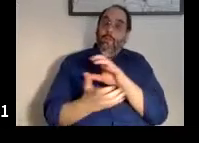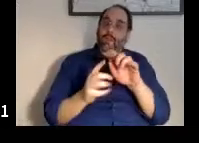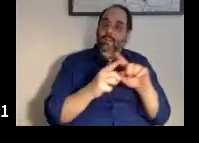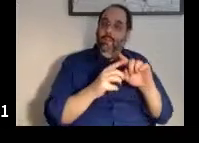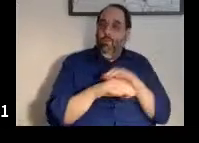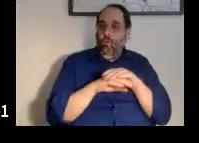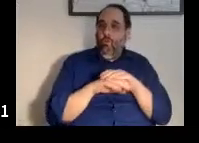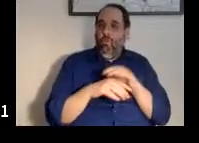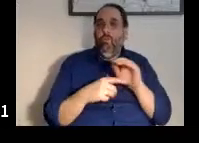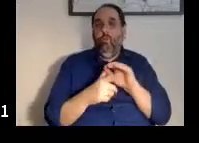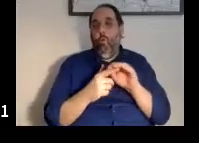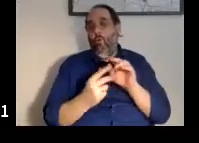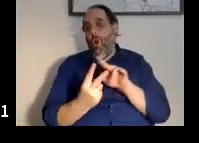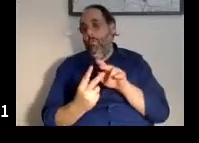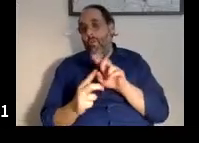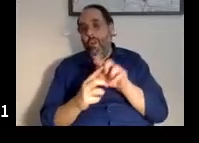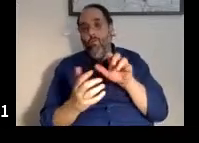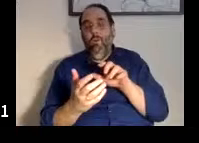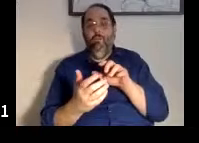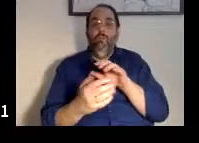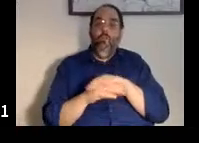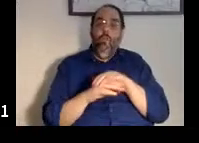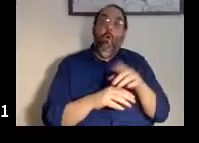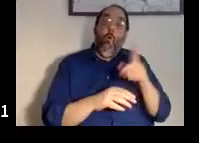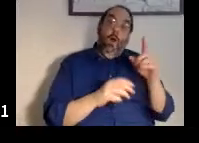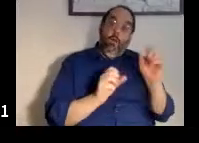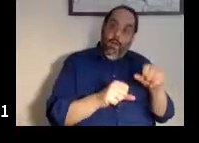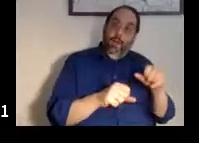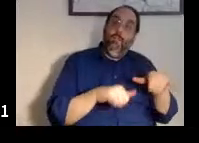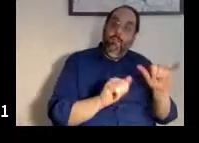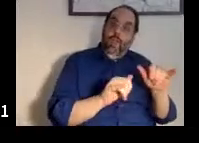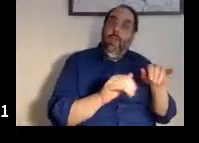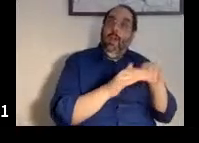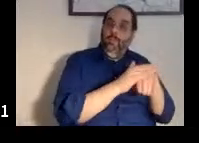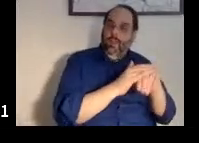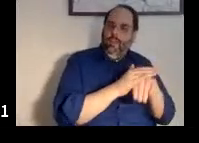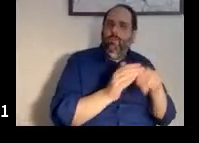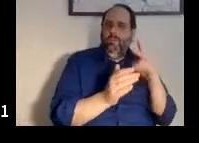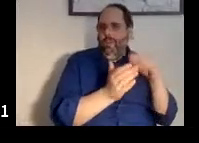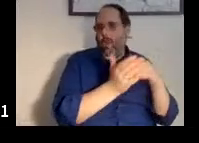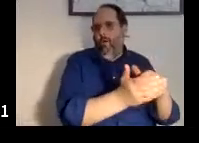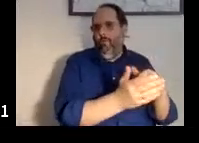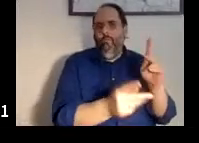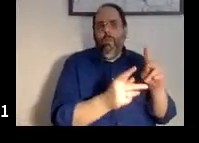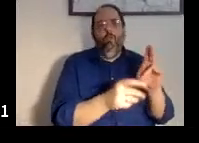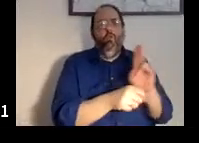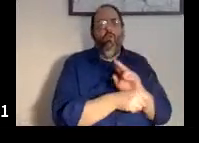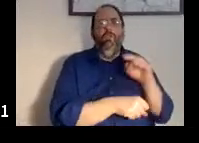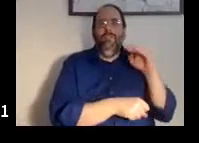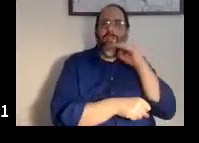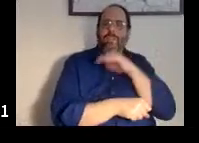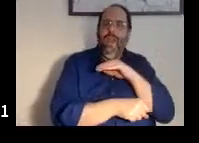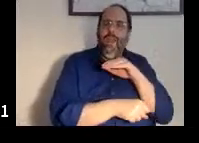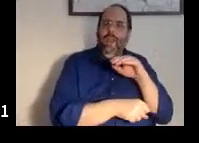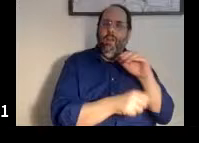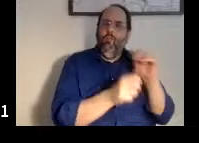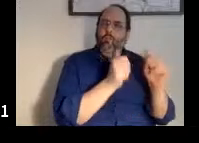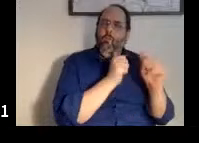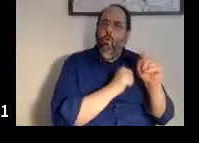surfaces or a couple different surfaces, one for the accessible route, which we see a lot where now people are using the synthetic sports turfs